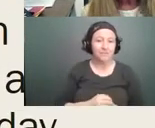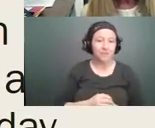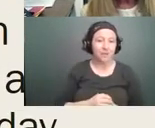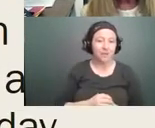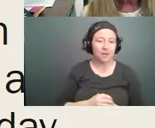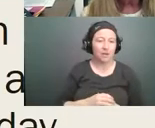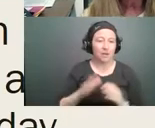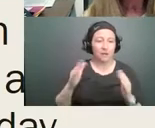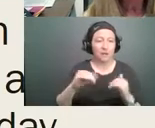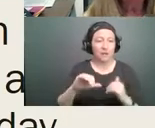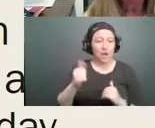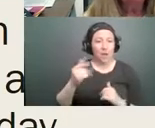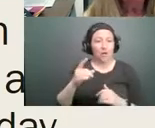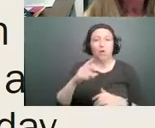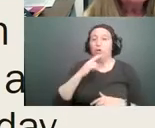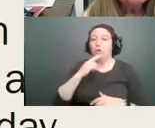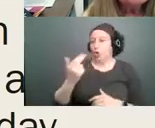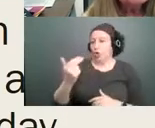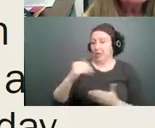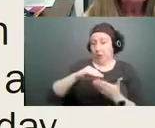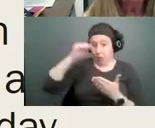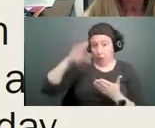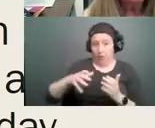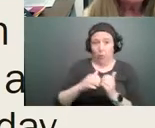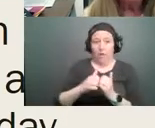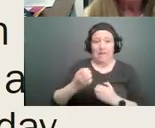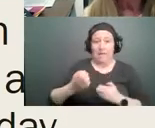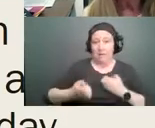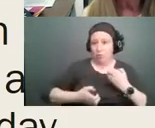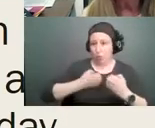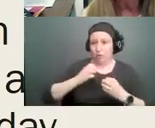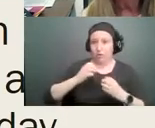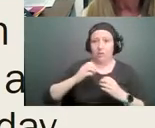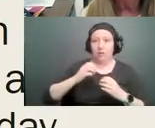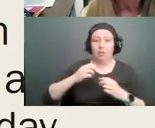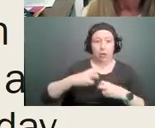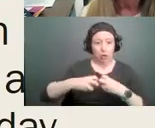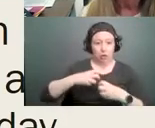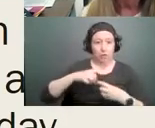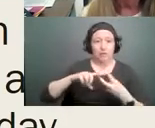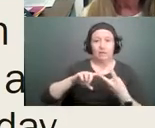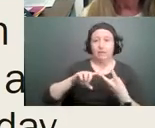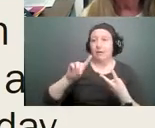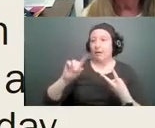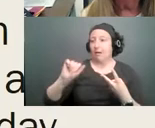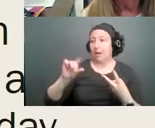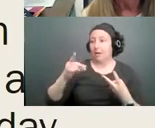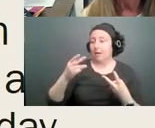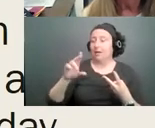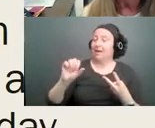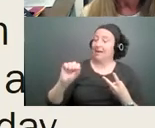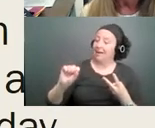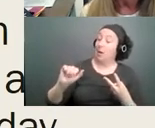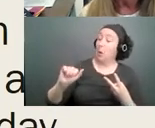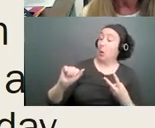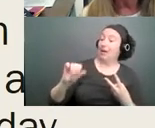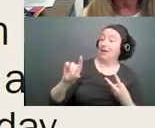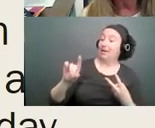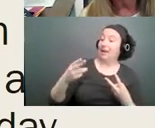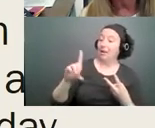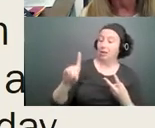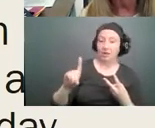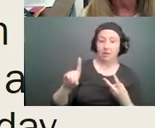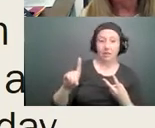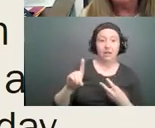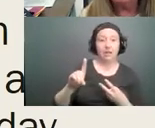Another one, 13-year-old student with emotional disturbance, ADHD. And the parents alleging that the BIP with a